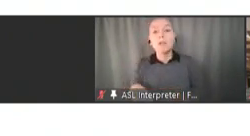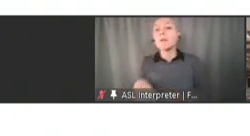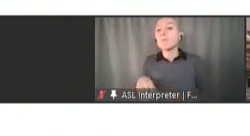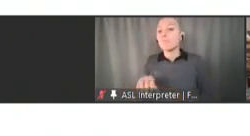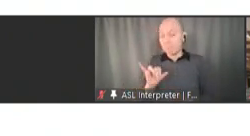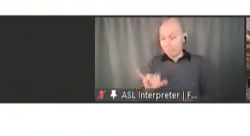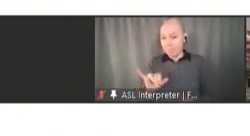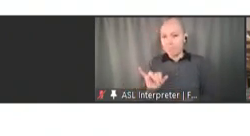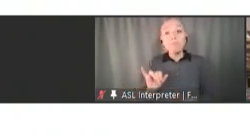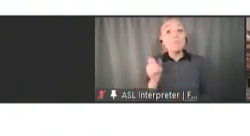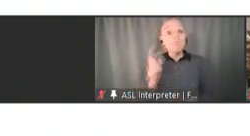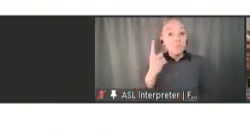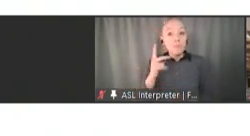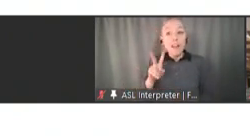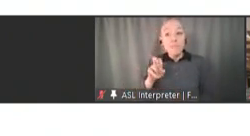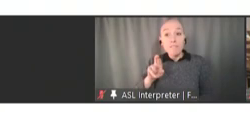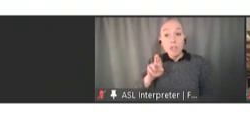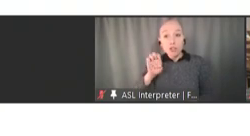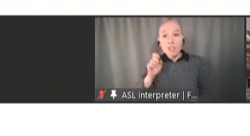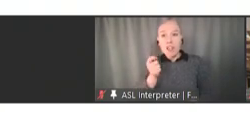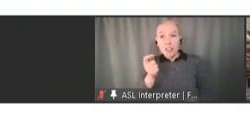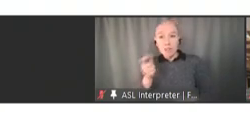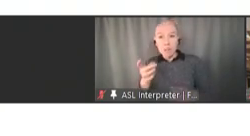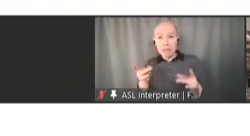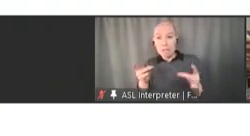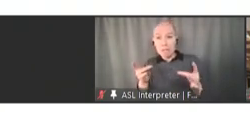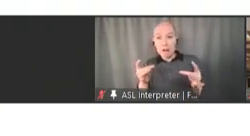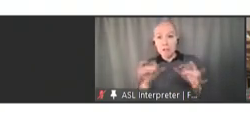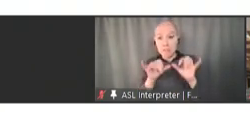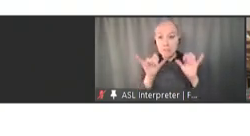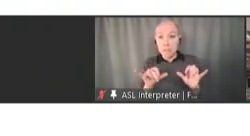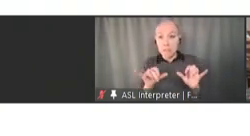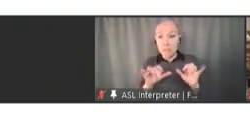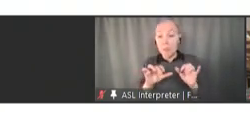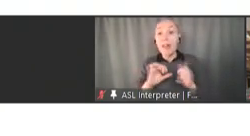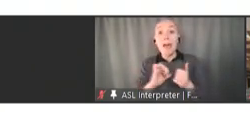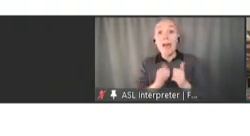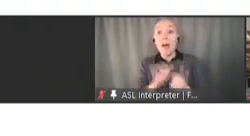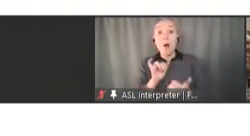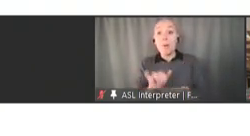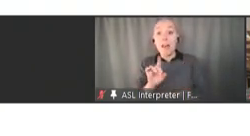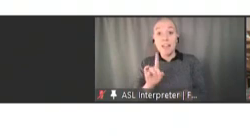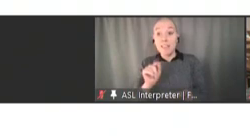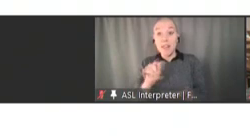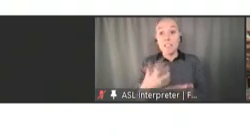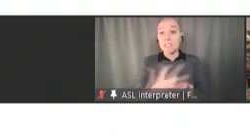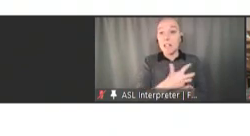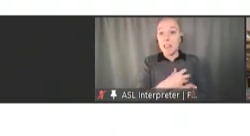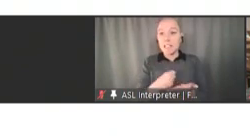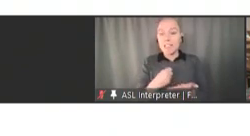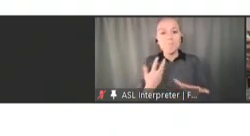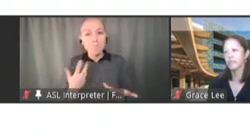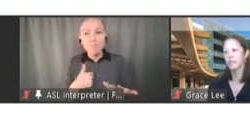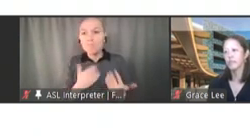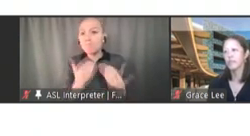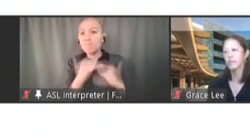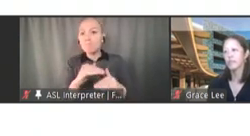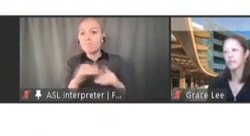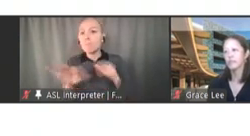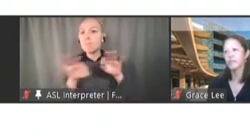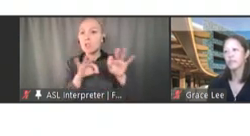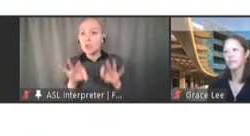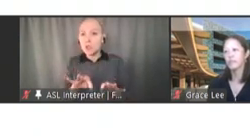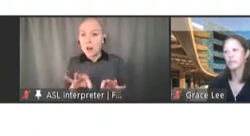and the way that we collect that data, I can't really describe in great detail what those